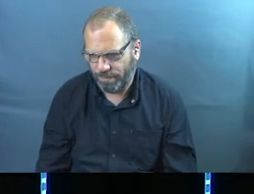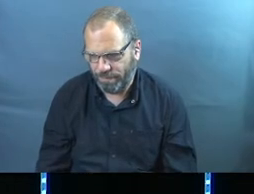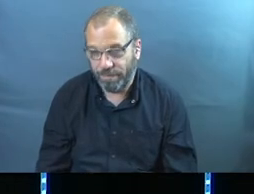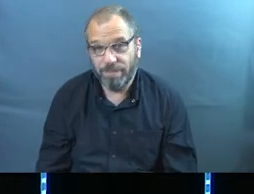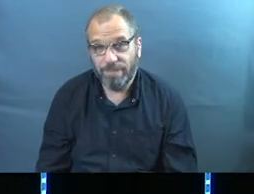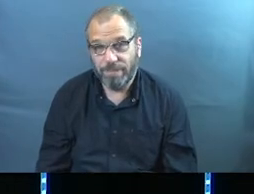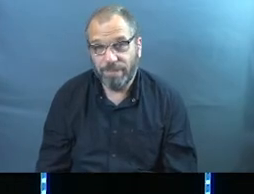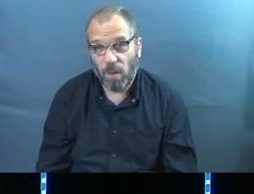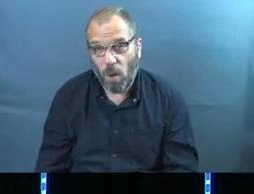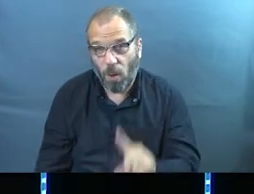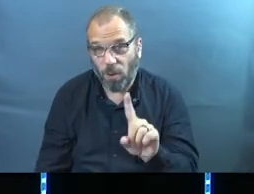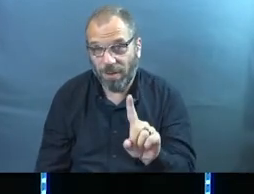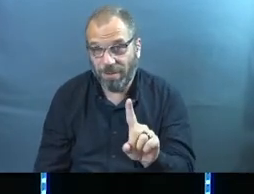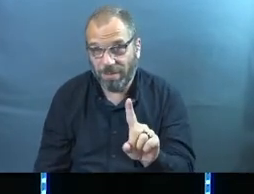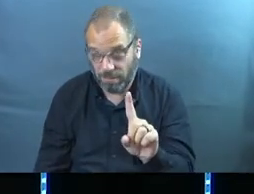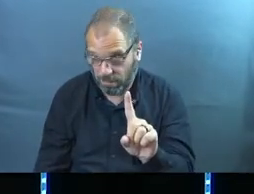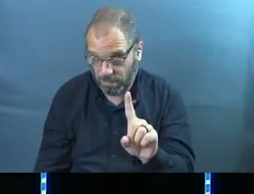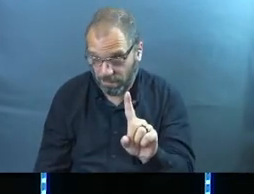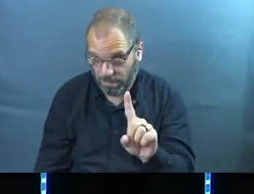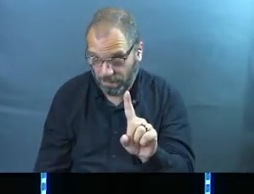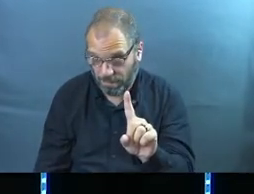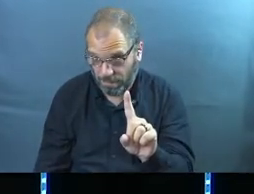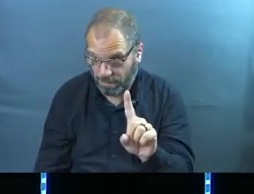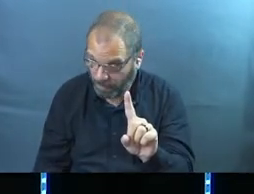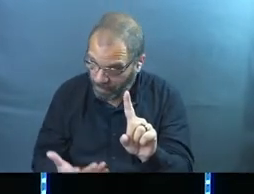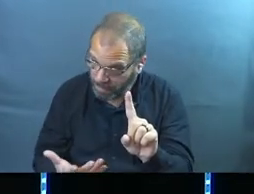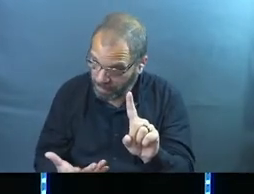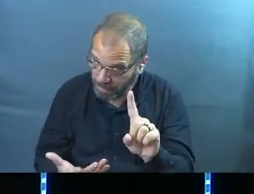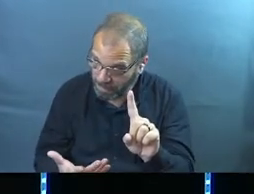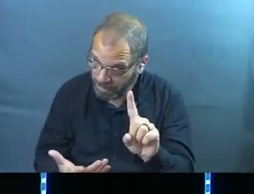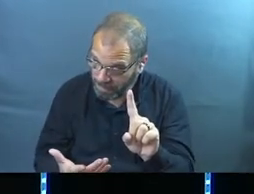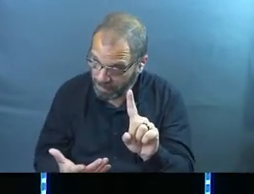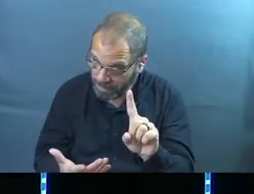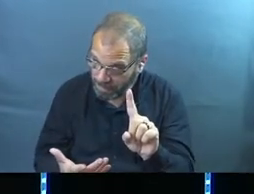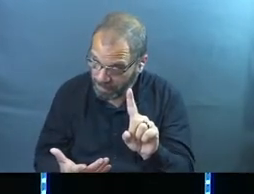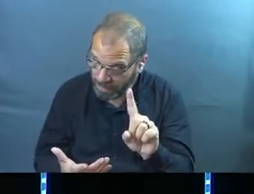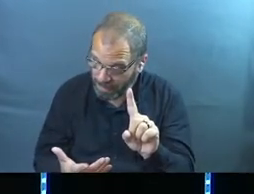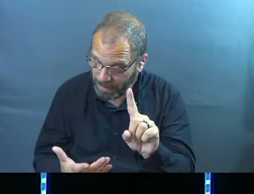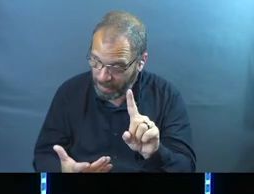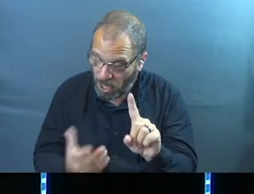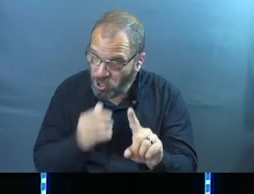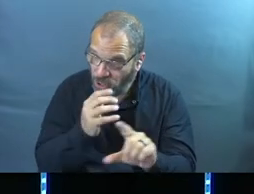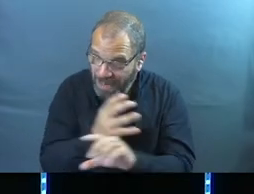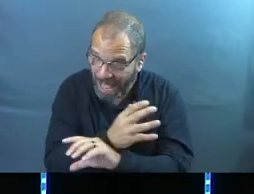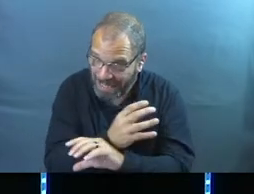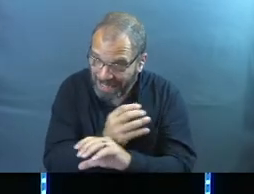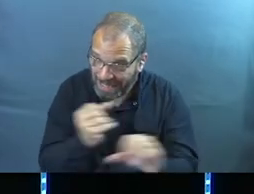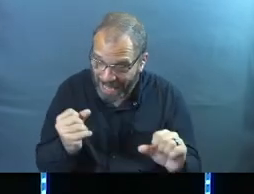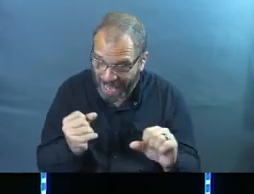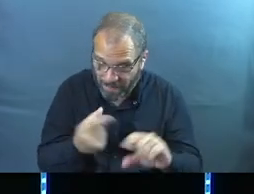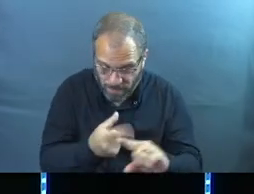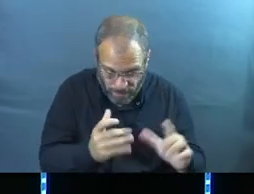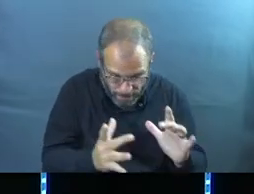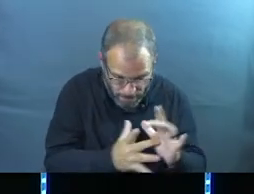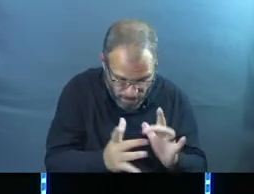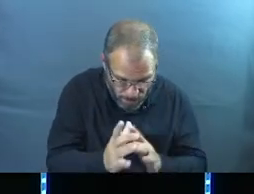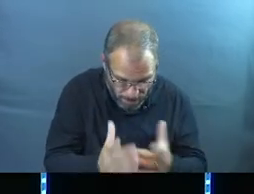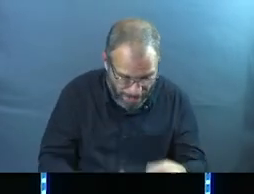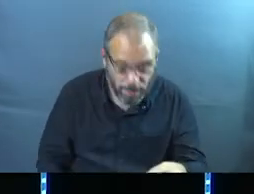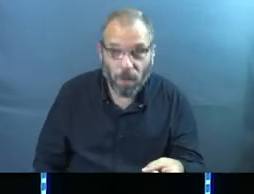Let that sit for a second. Come on, people of God. We don't get saved from the